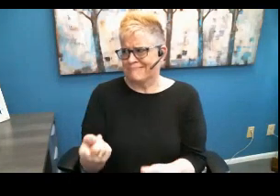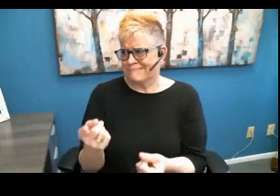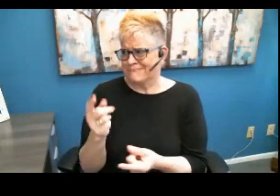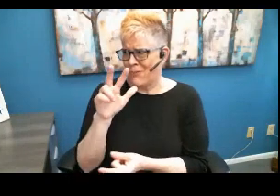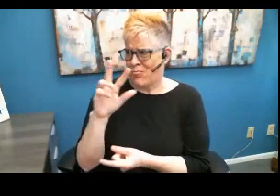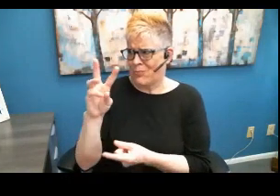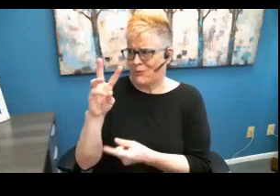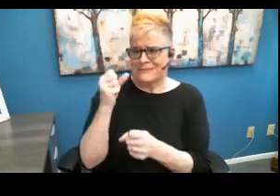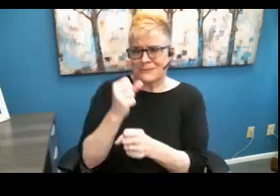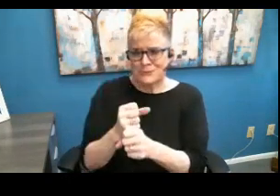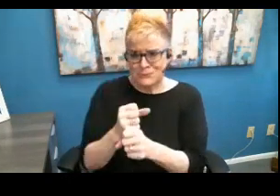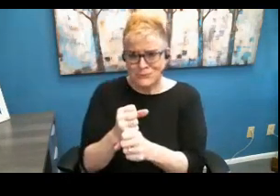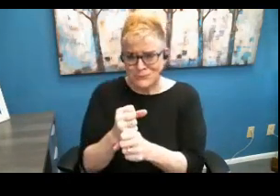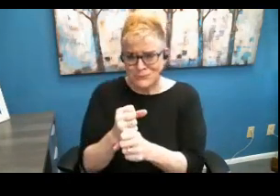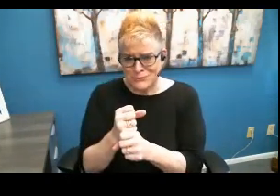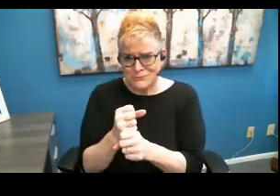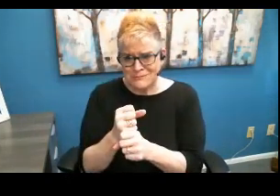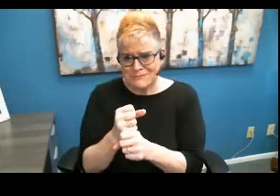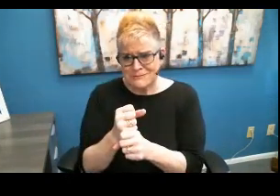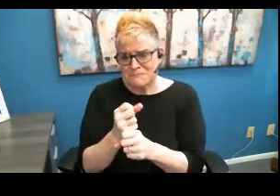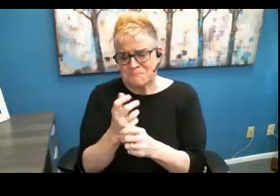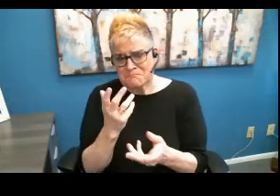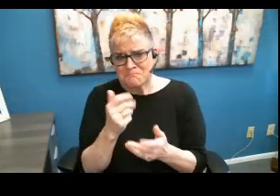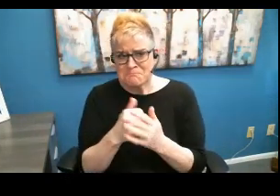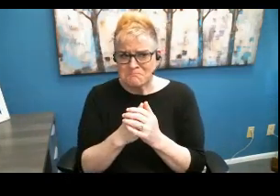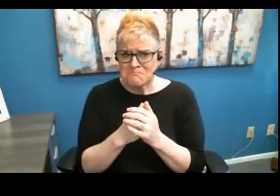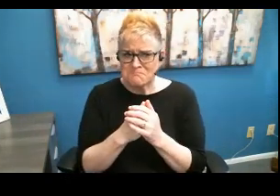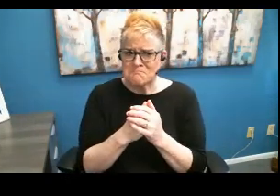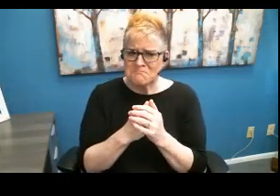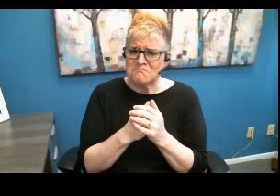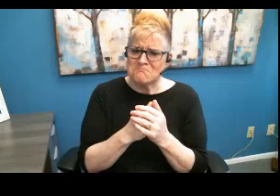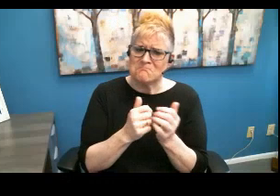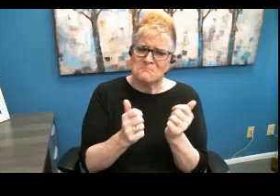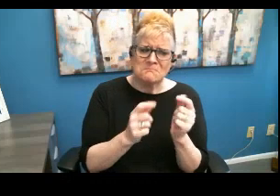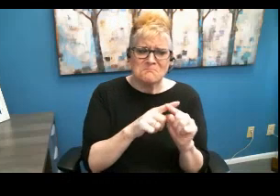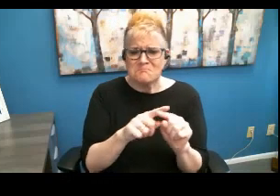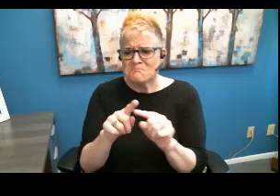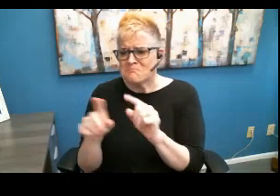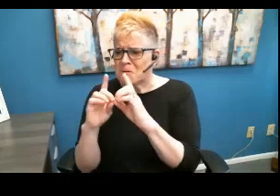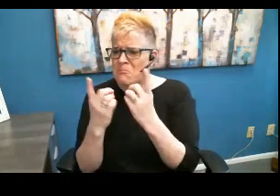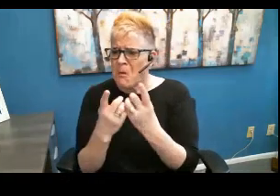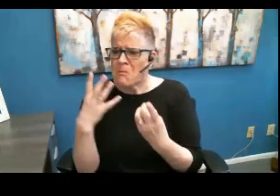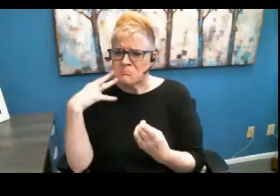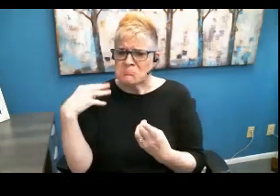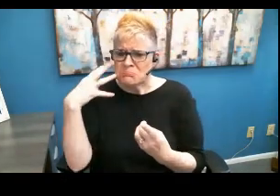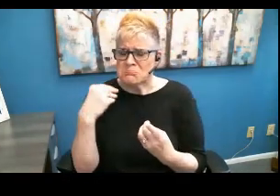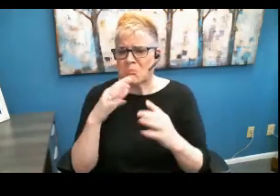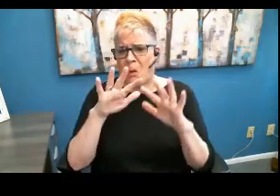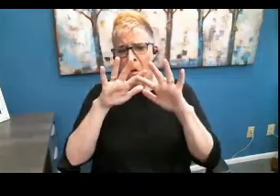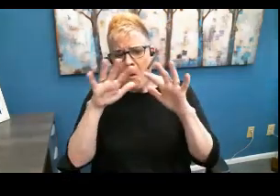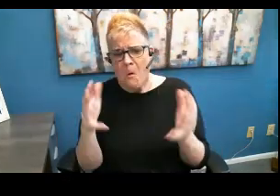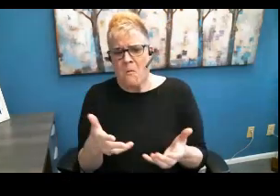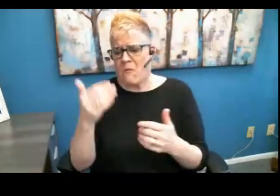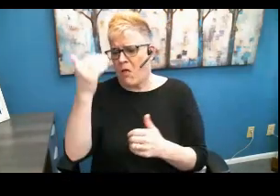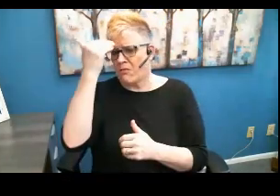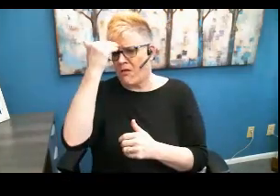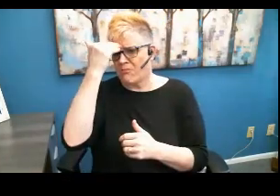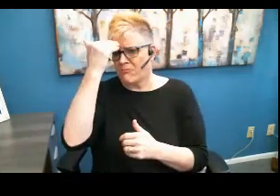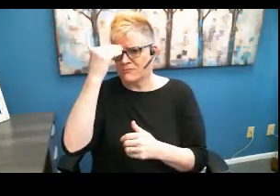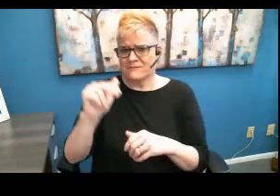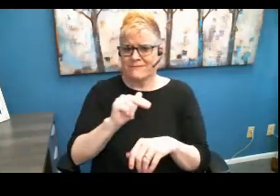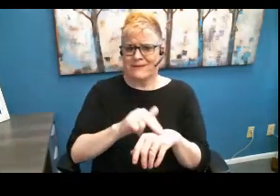36 years and pretty much been through most departments, so have a good overall knowledge of